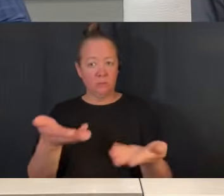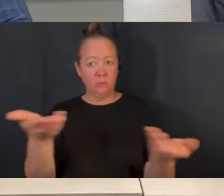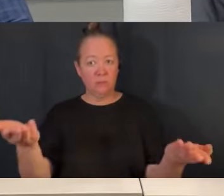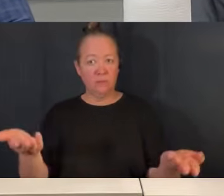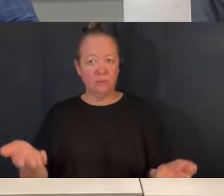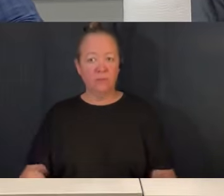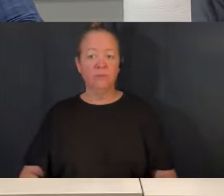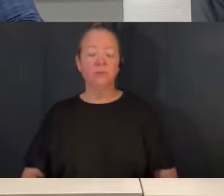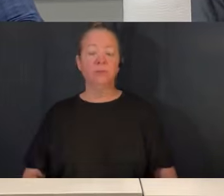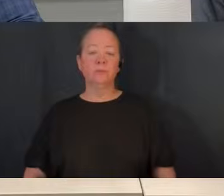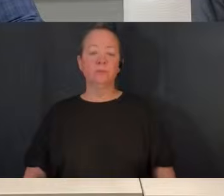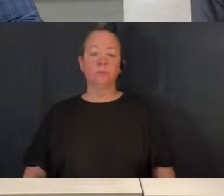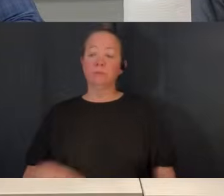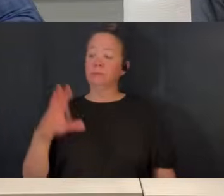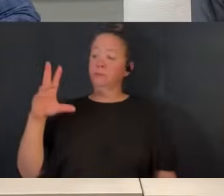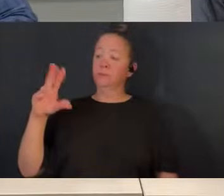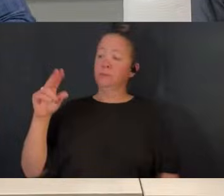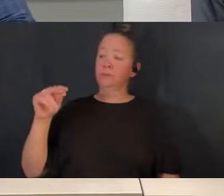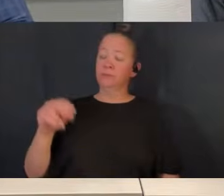No, sir.